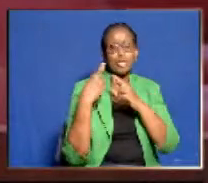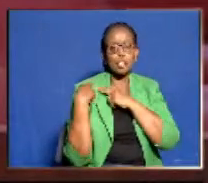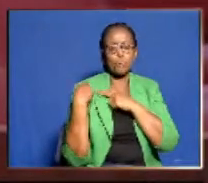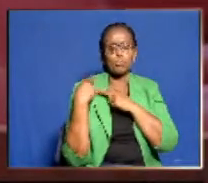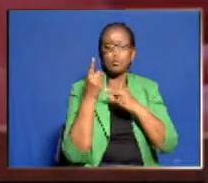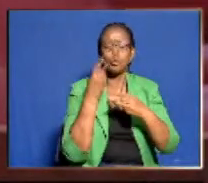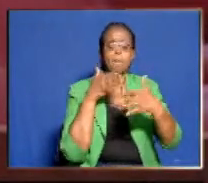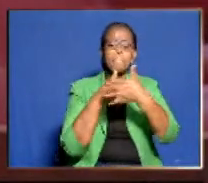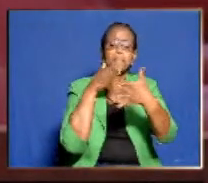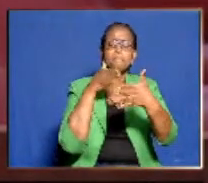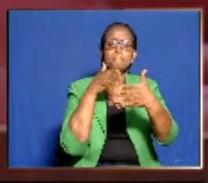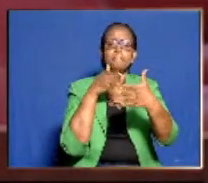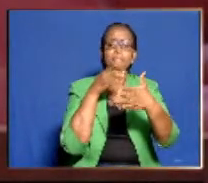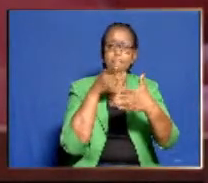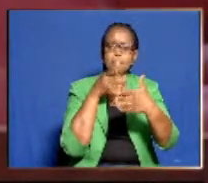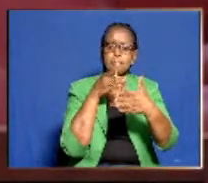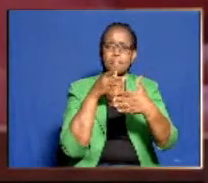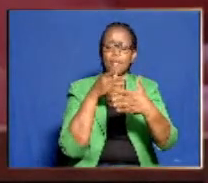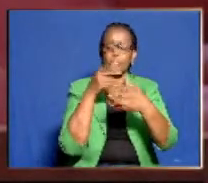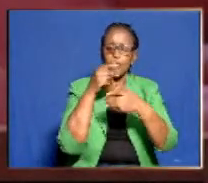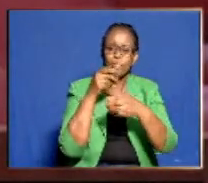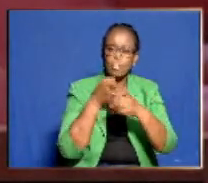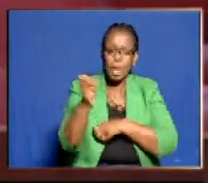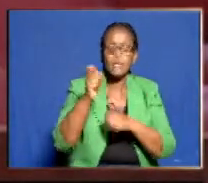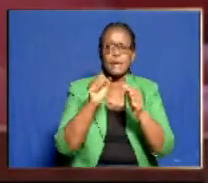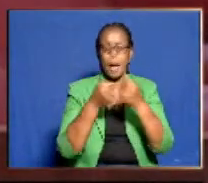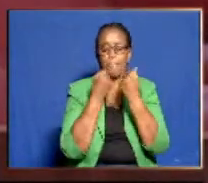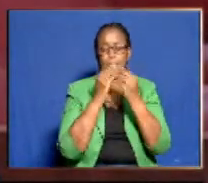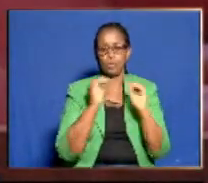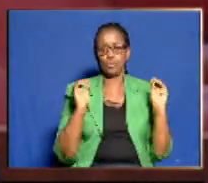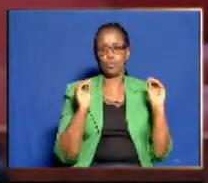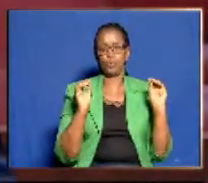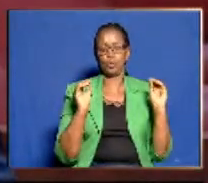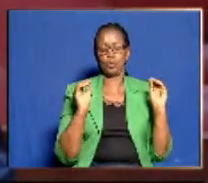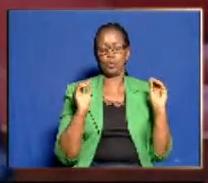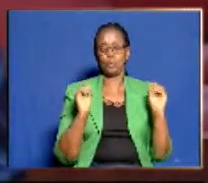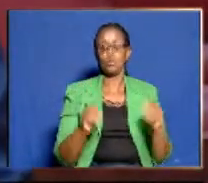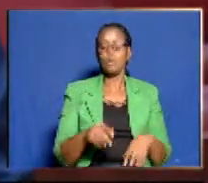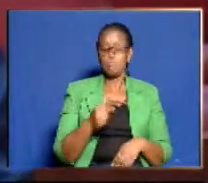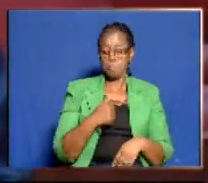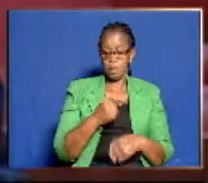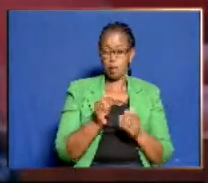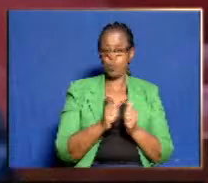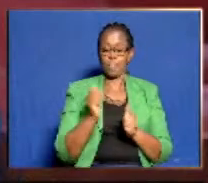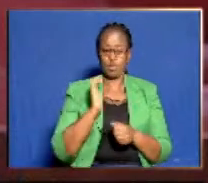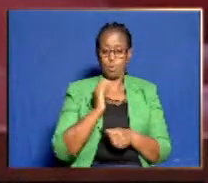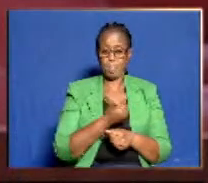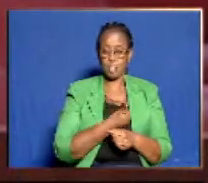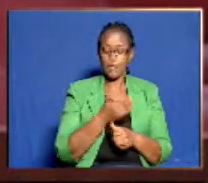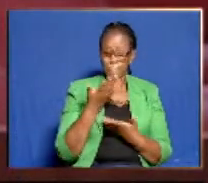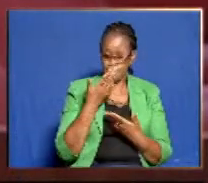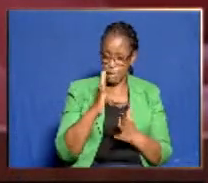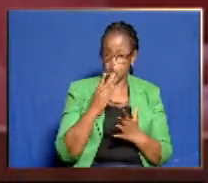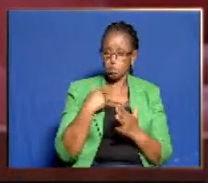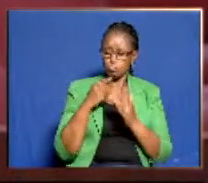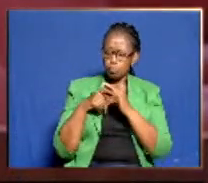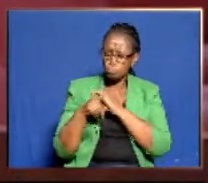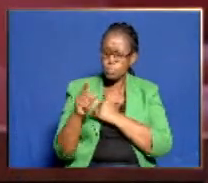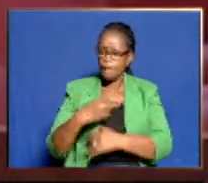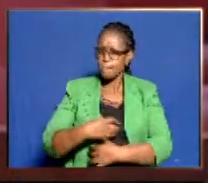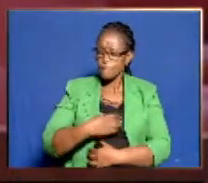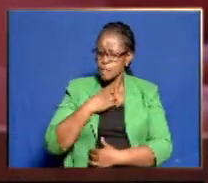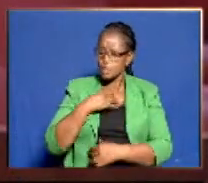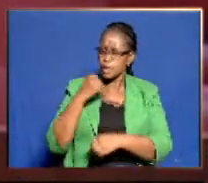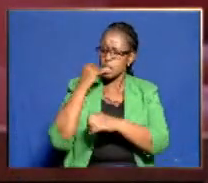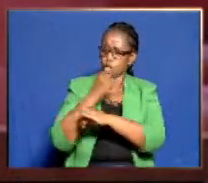then to appreciate that NSIS is working. Honorable Speaker, me and my committee, we have had an opportunity of going to the institutions, and I will